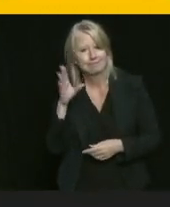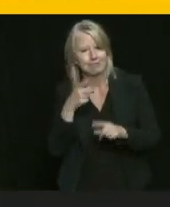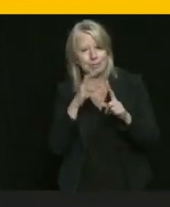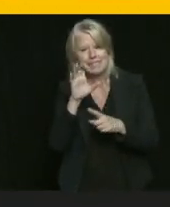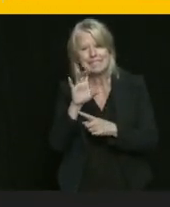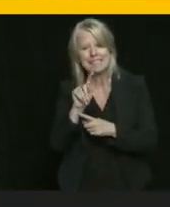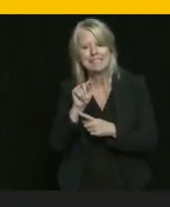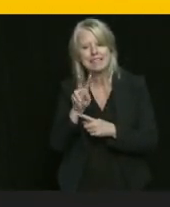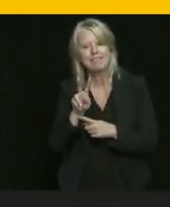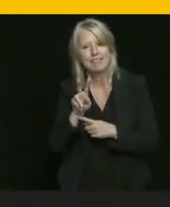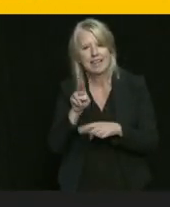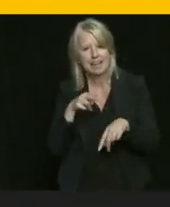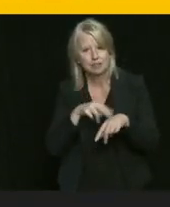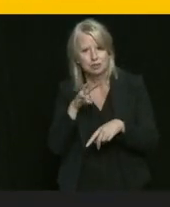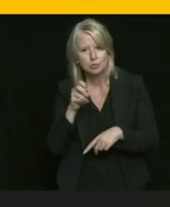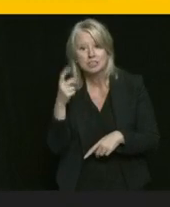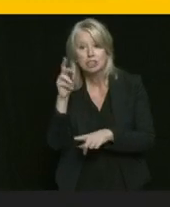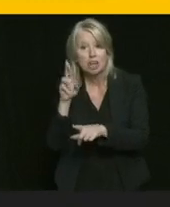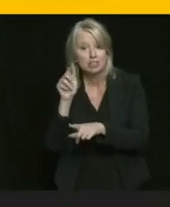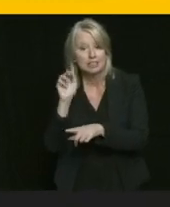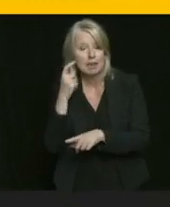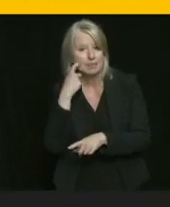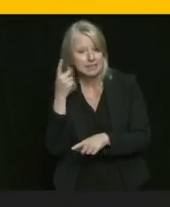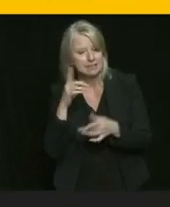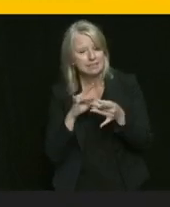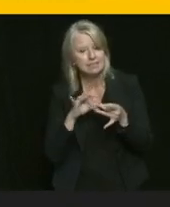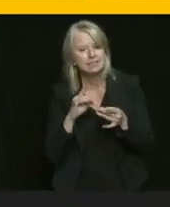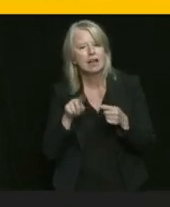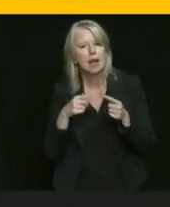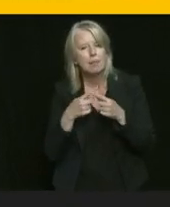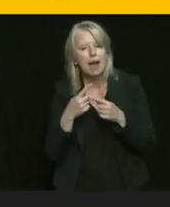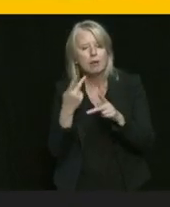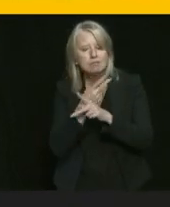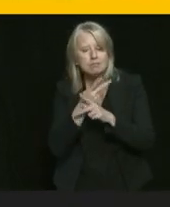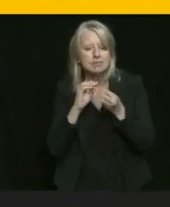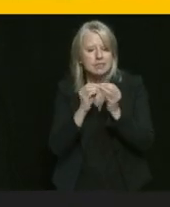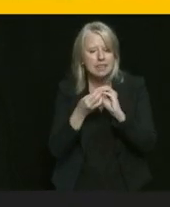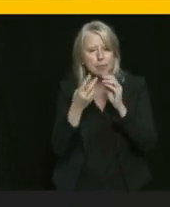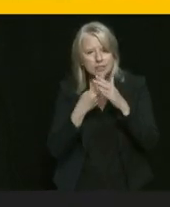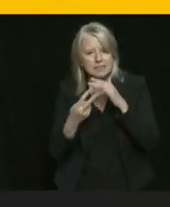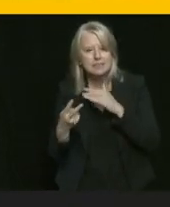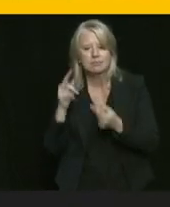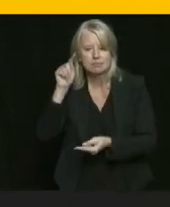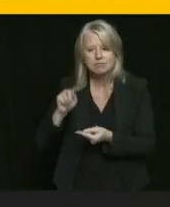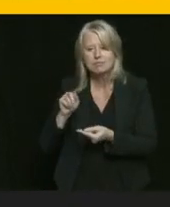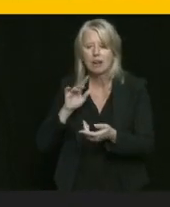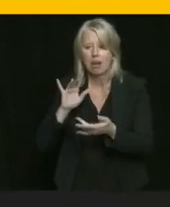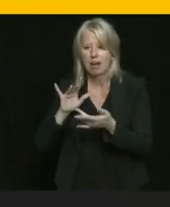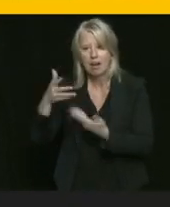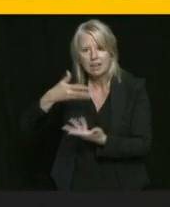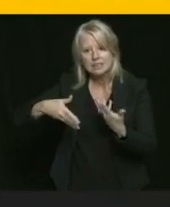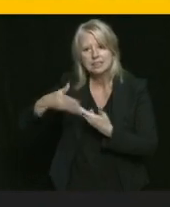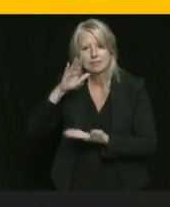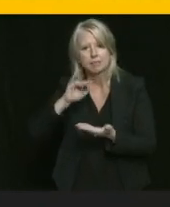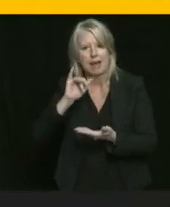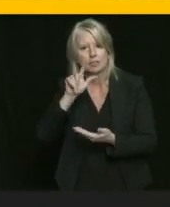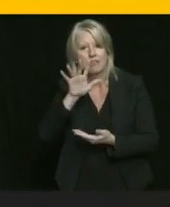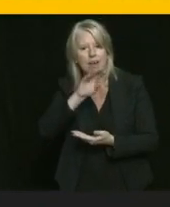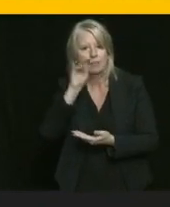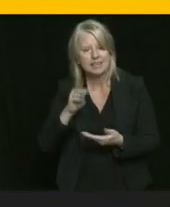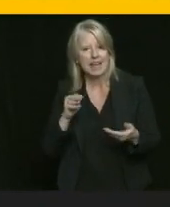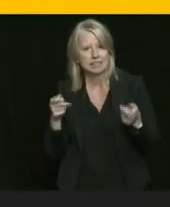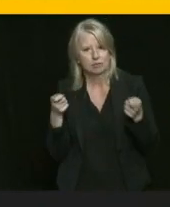National News here. Dr. Tam was just talking about this, about the modeling showing that we need to decrease contacts by 25% to get it under control.